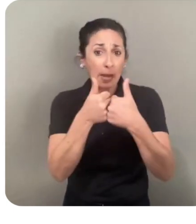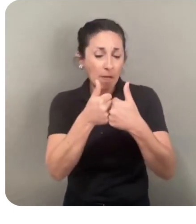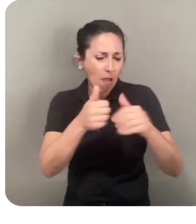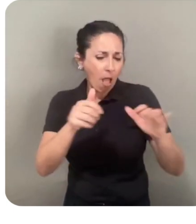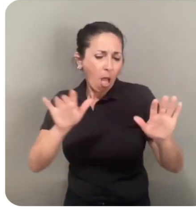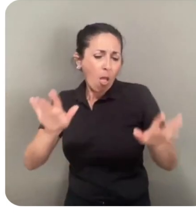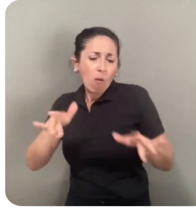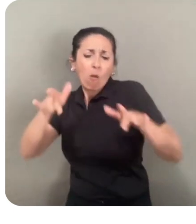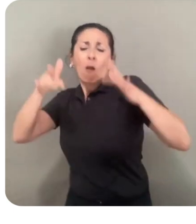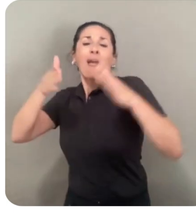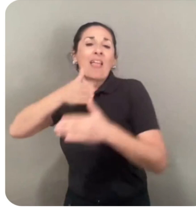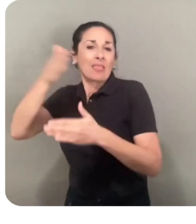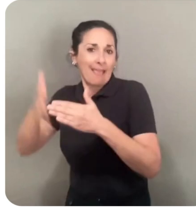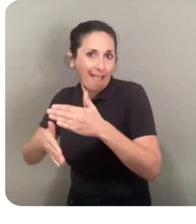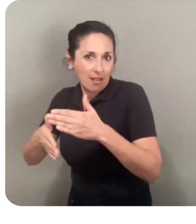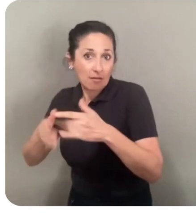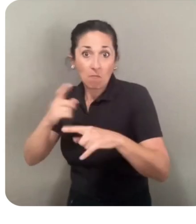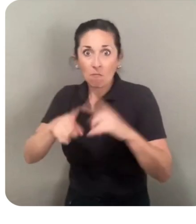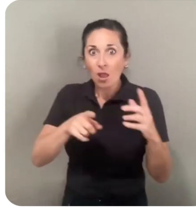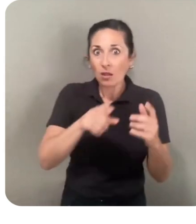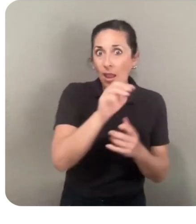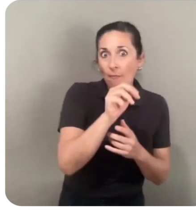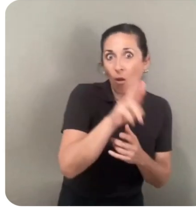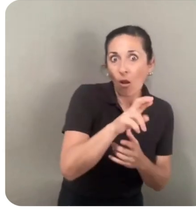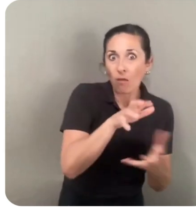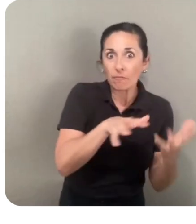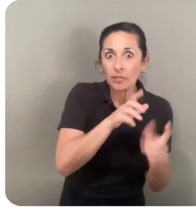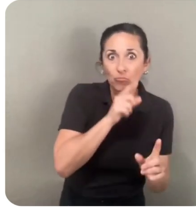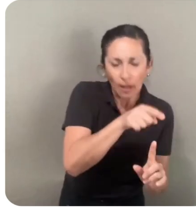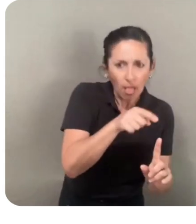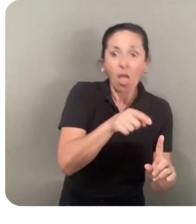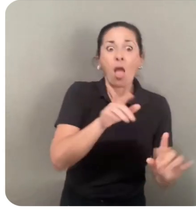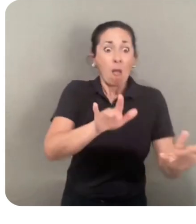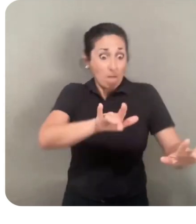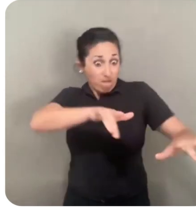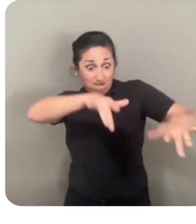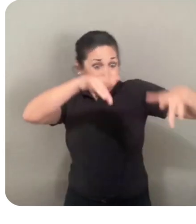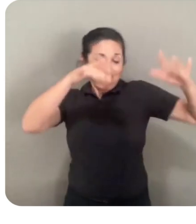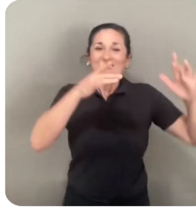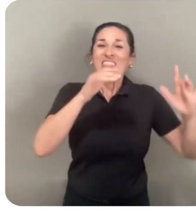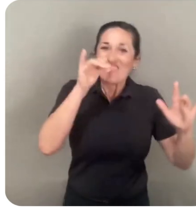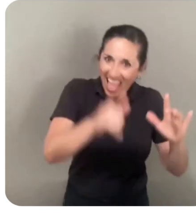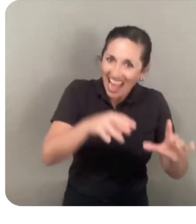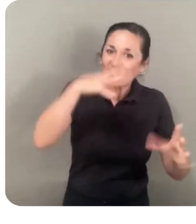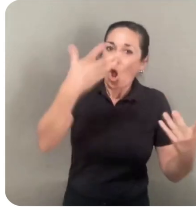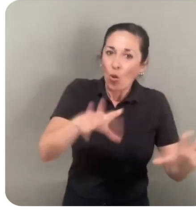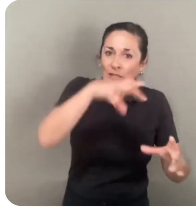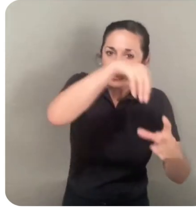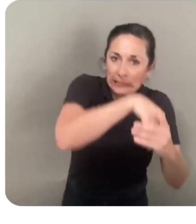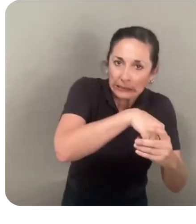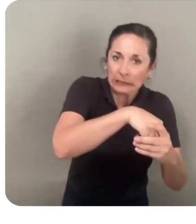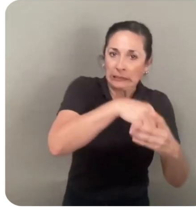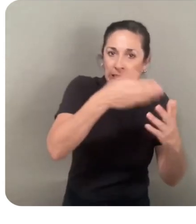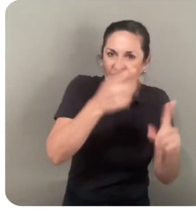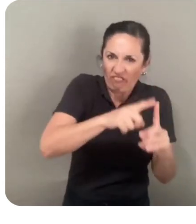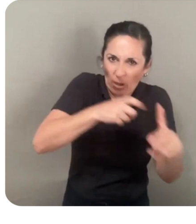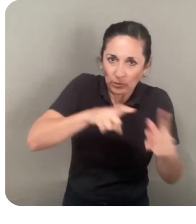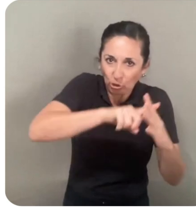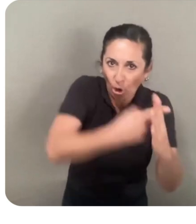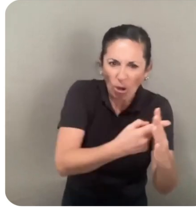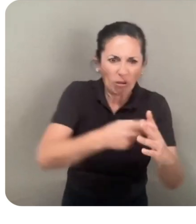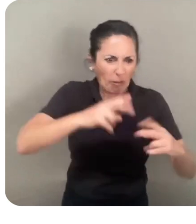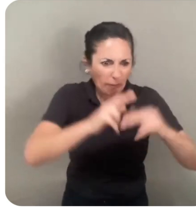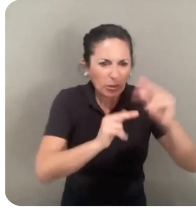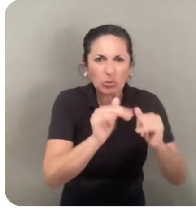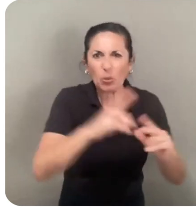end. But in mixed reality, polish is the feature set. Build your weirdest